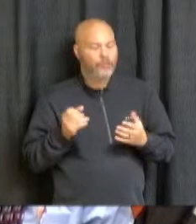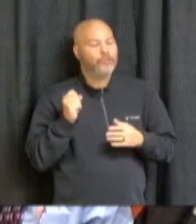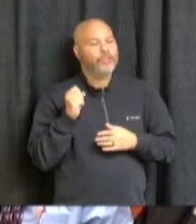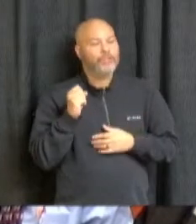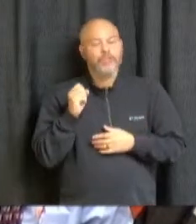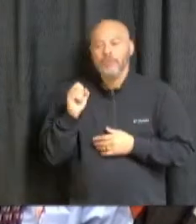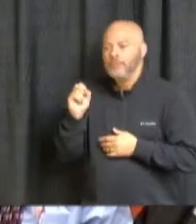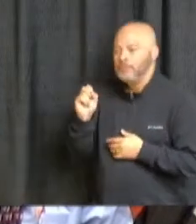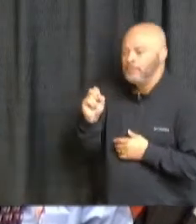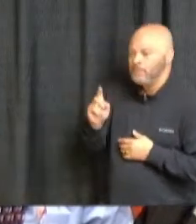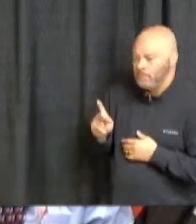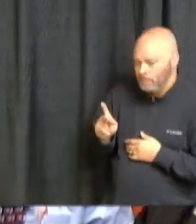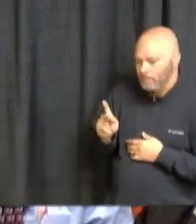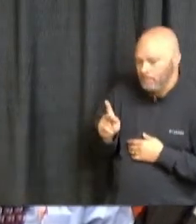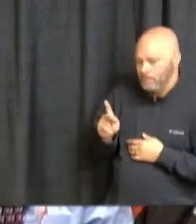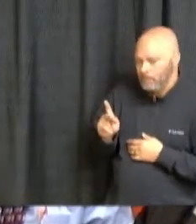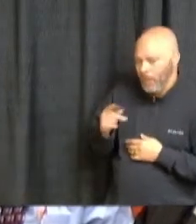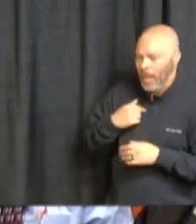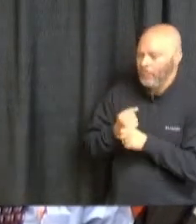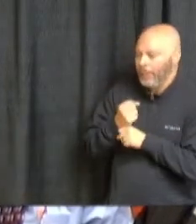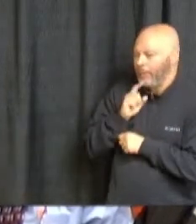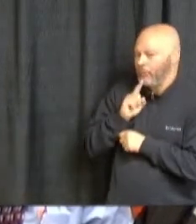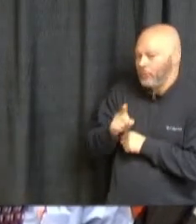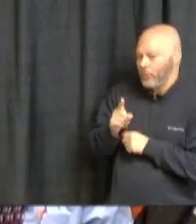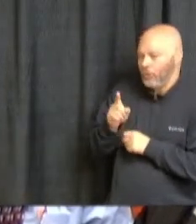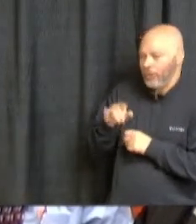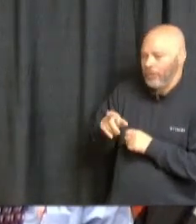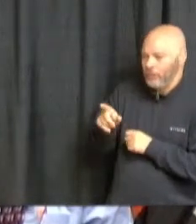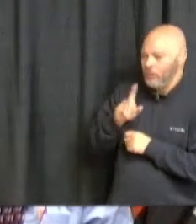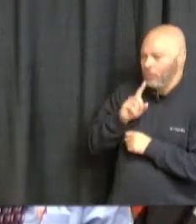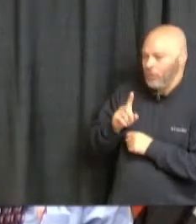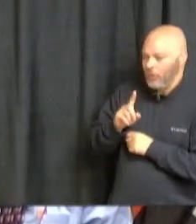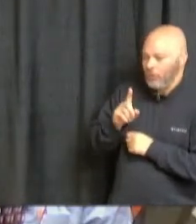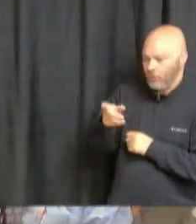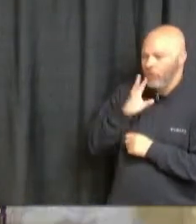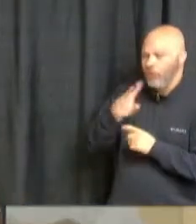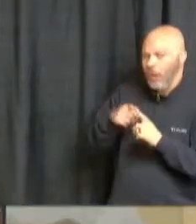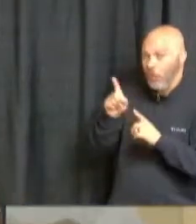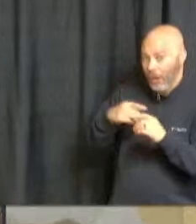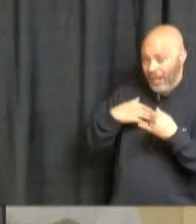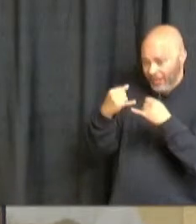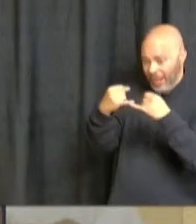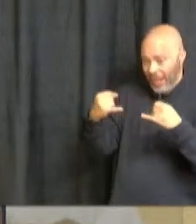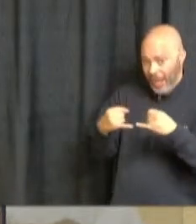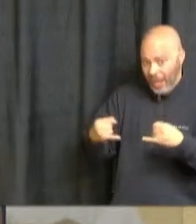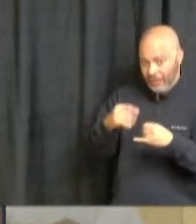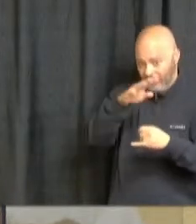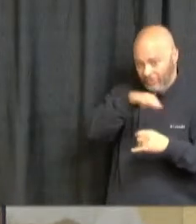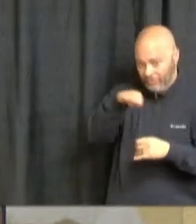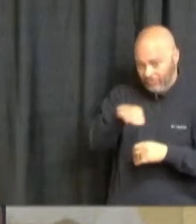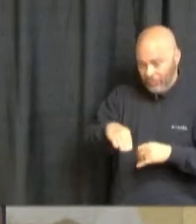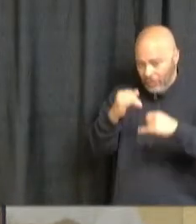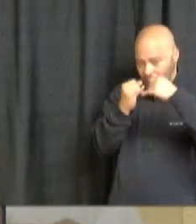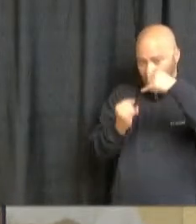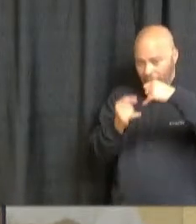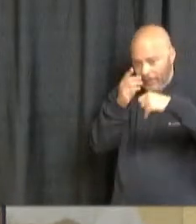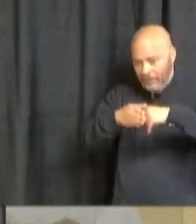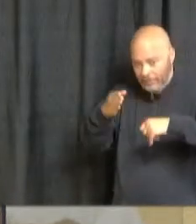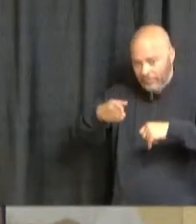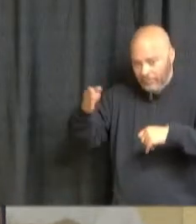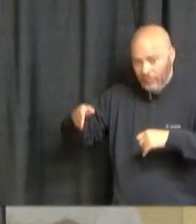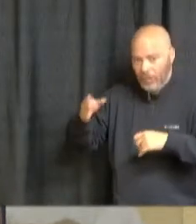Okay. That was just making sure what you were, are you talking about where it's got the lines going across it? yes. That's because it's the all